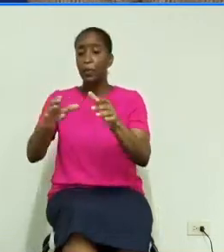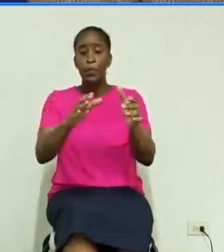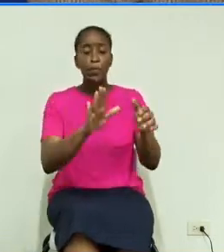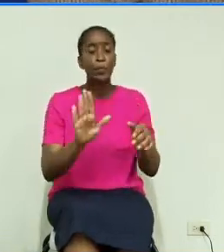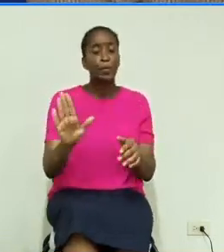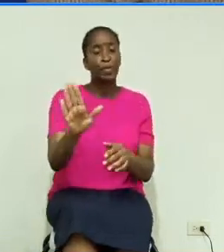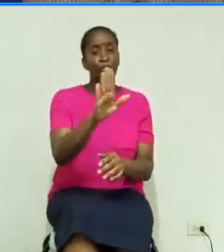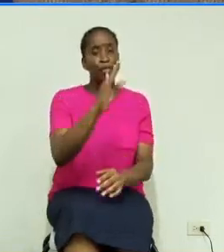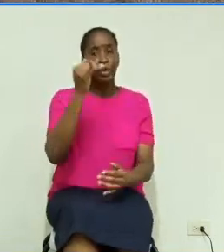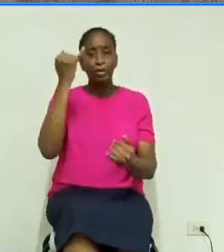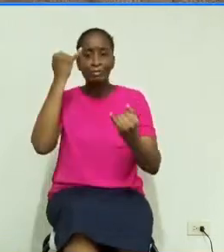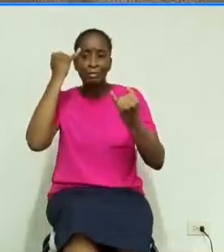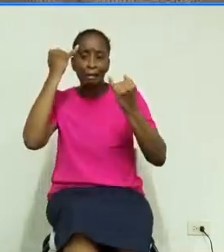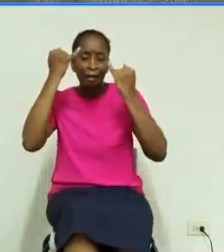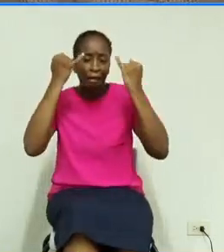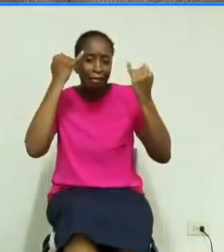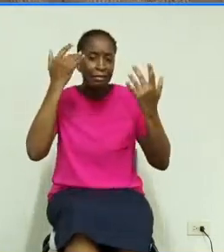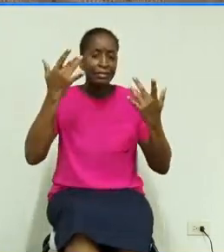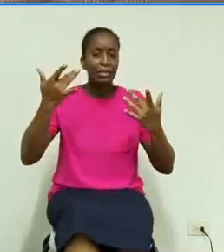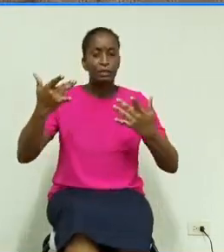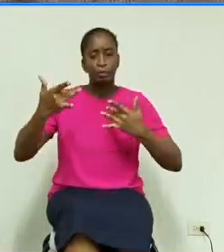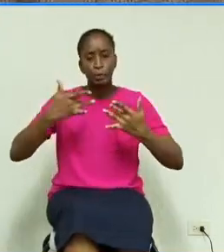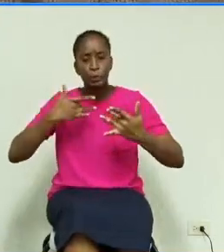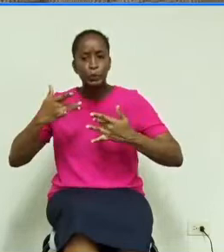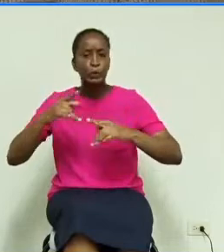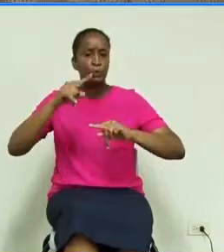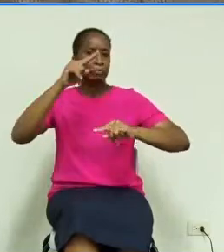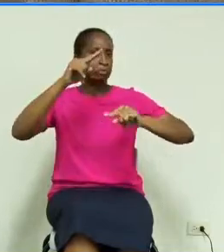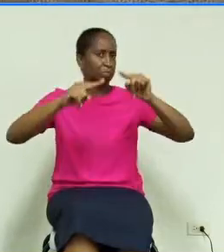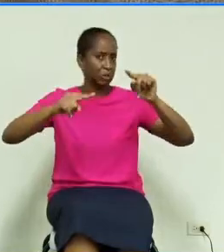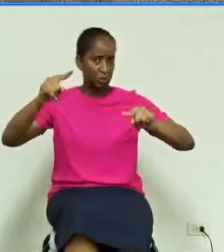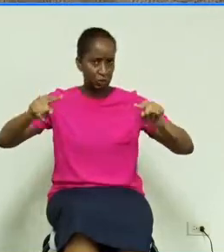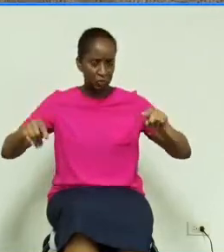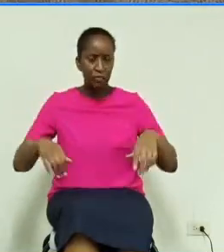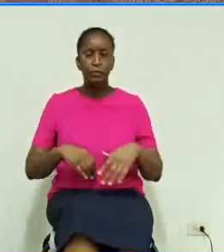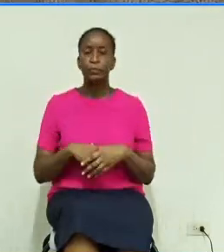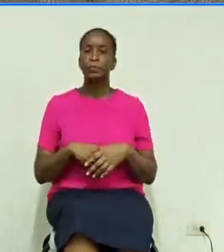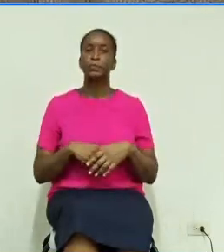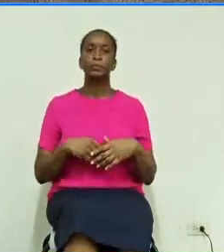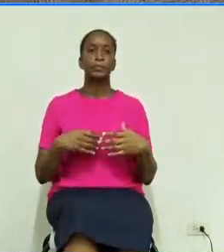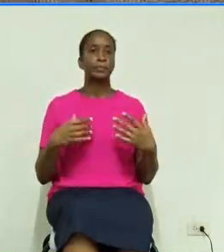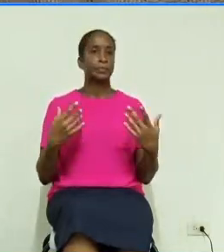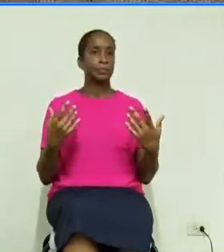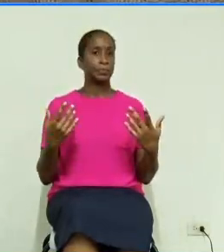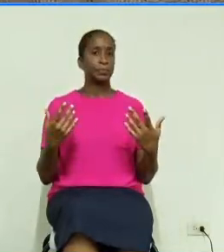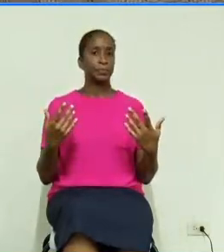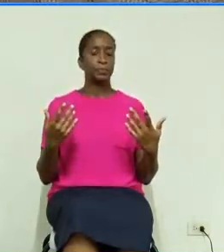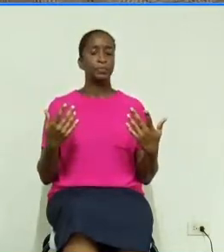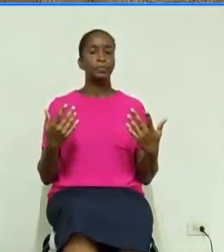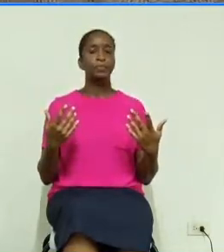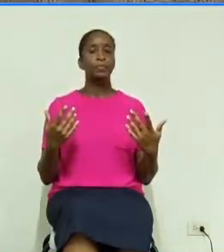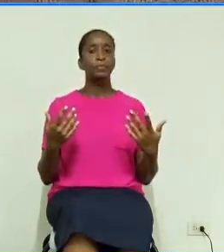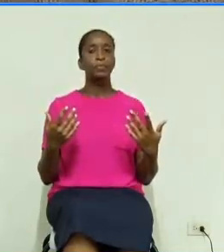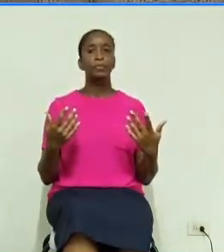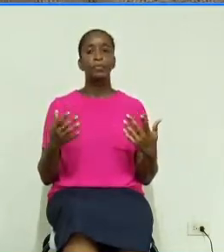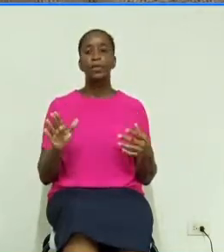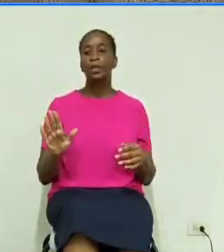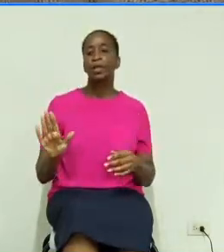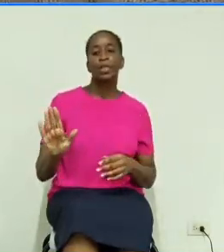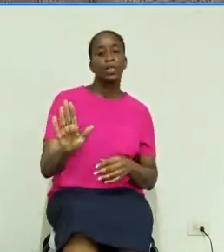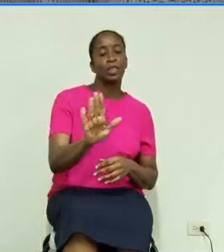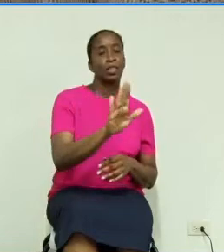public utterances in other places, there are several ideas that are put forward, and they all